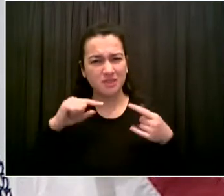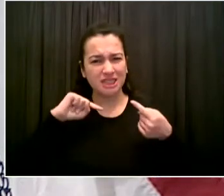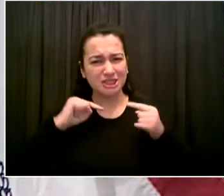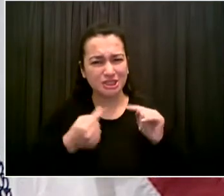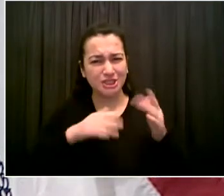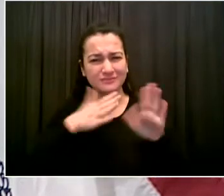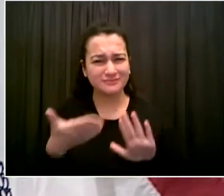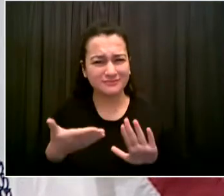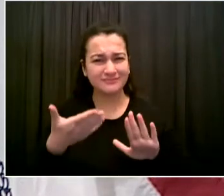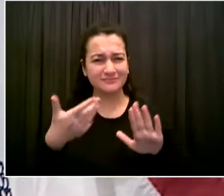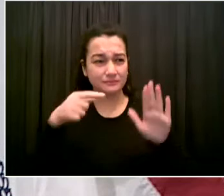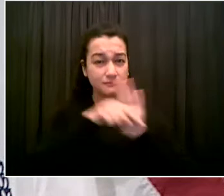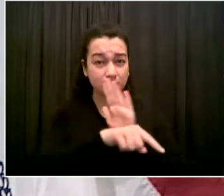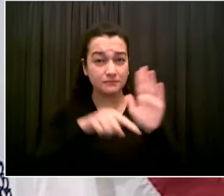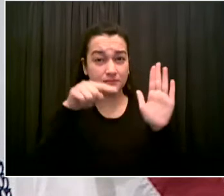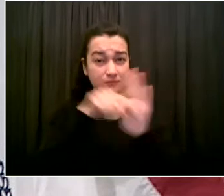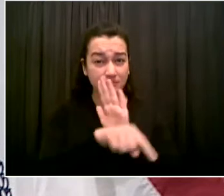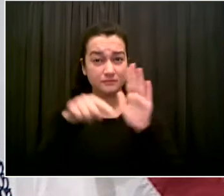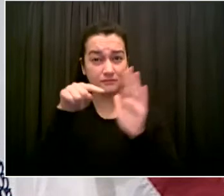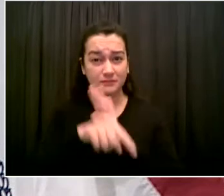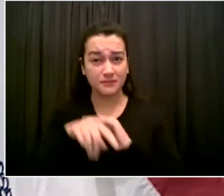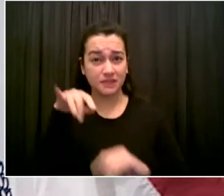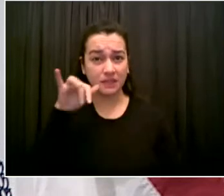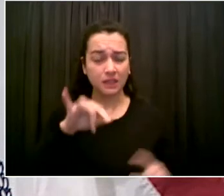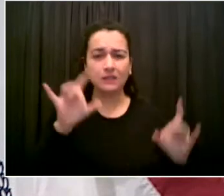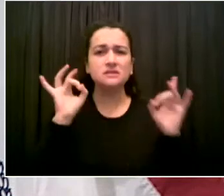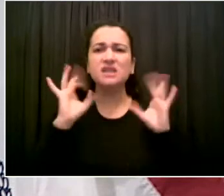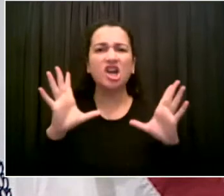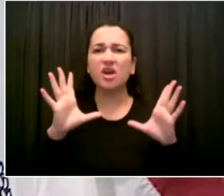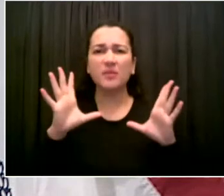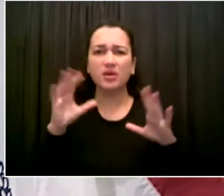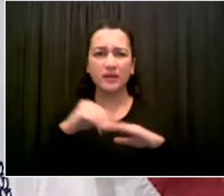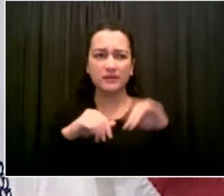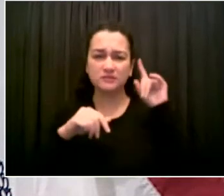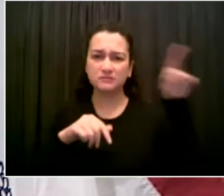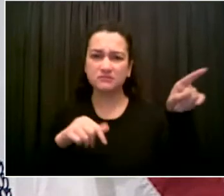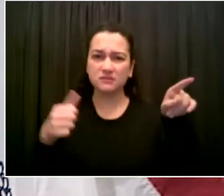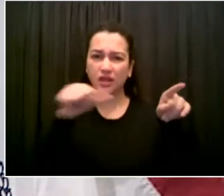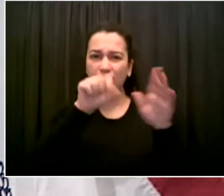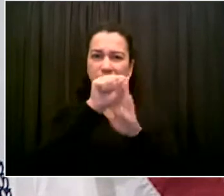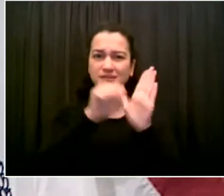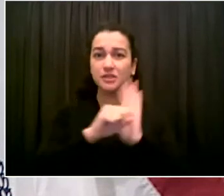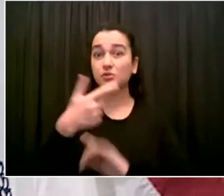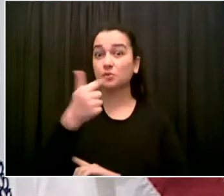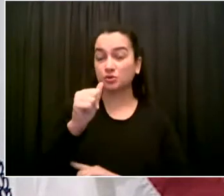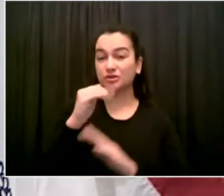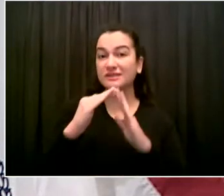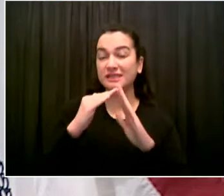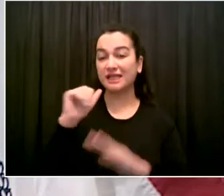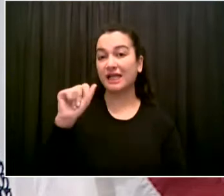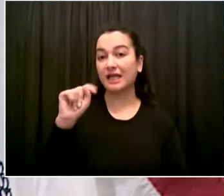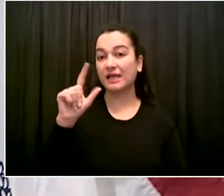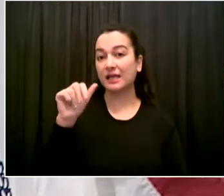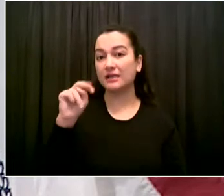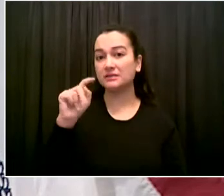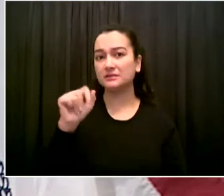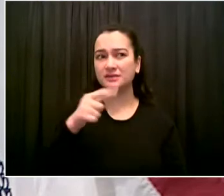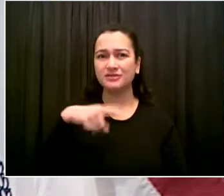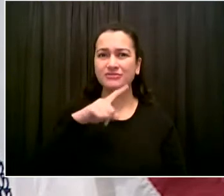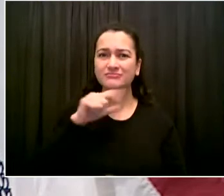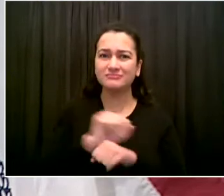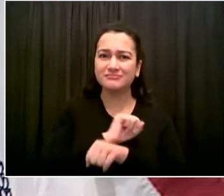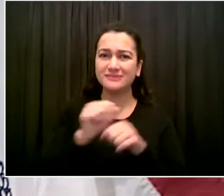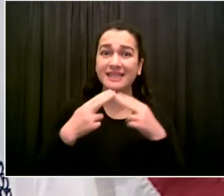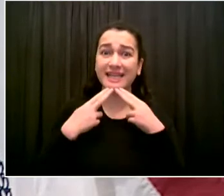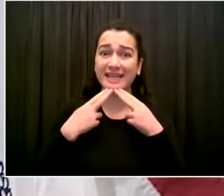terrorism. People killed in their workplaces, going about their lives simply because of their